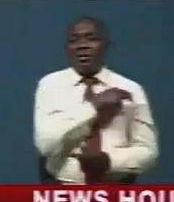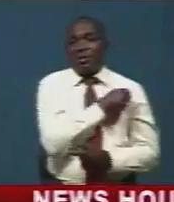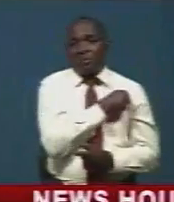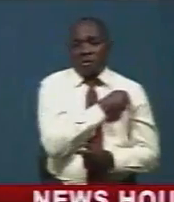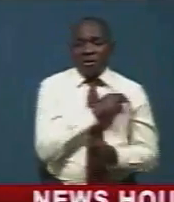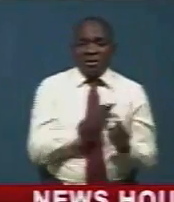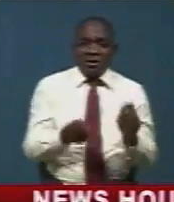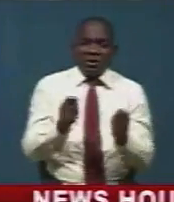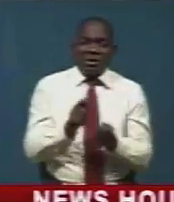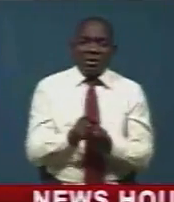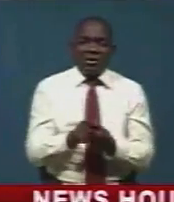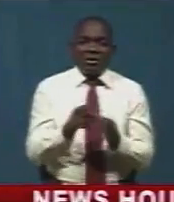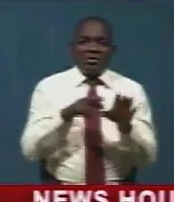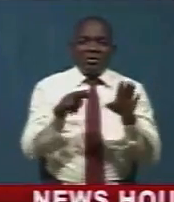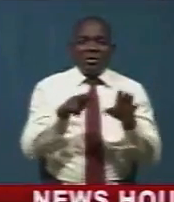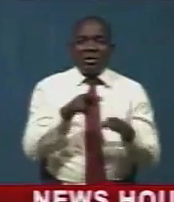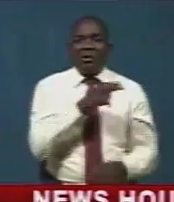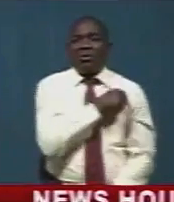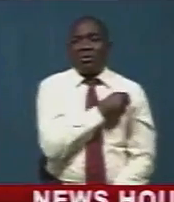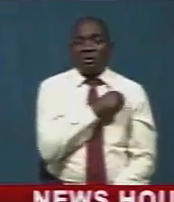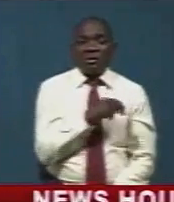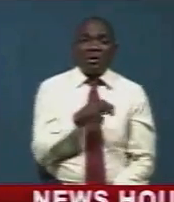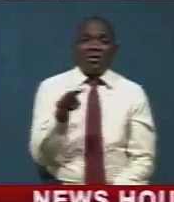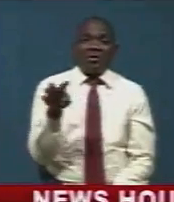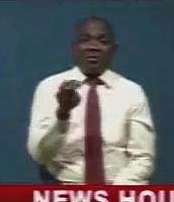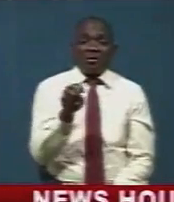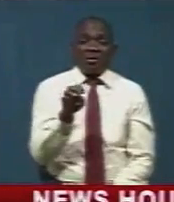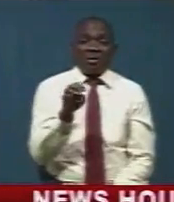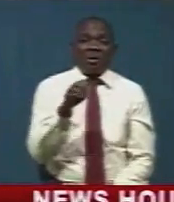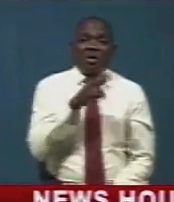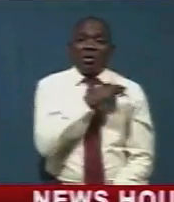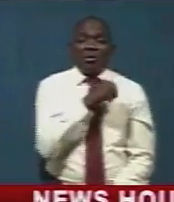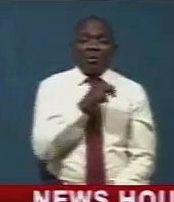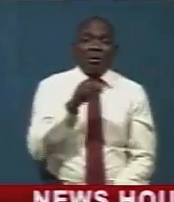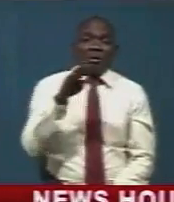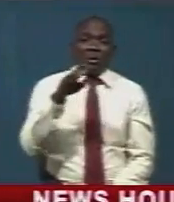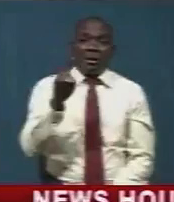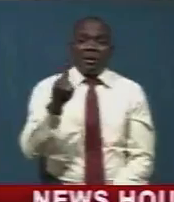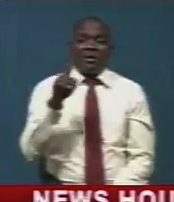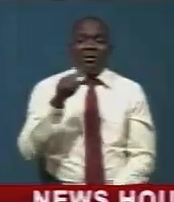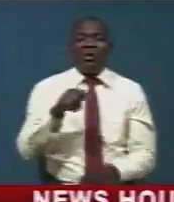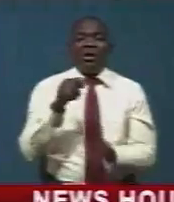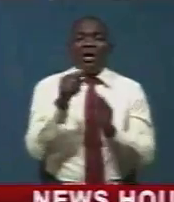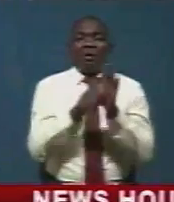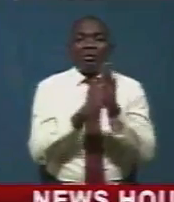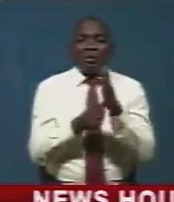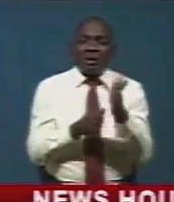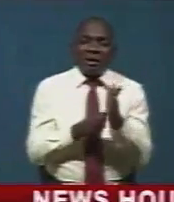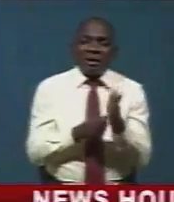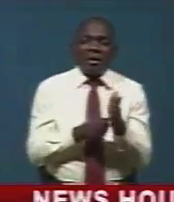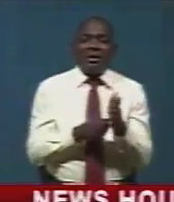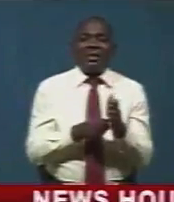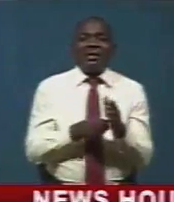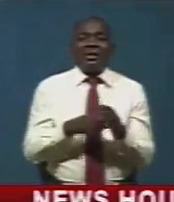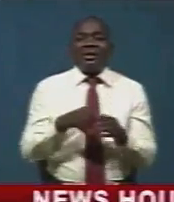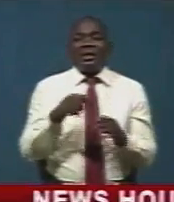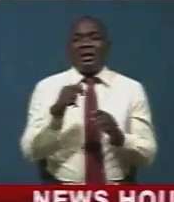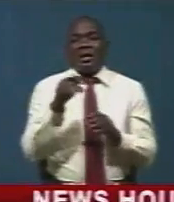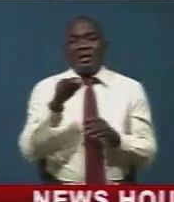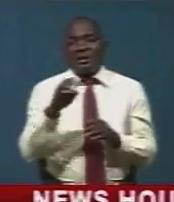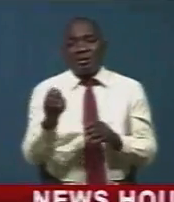a modern regional hospital. The 400 hospital bed project will have operation theaters, ICU,